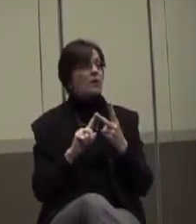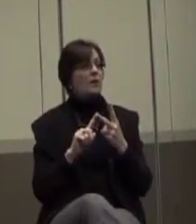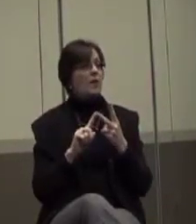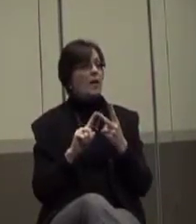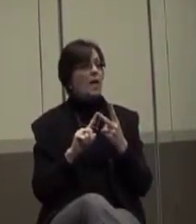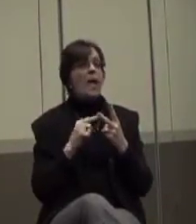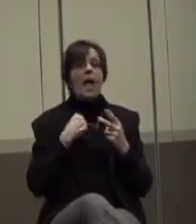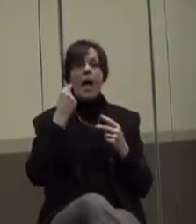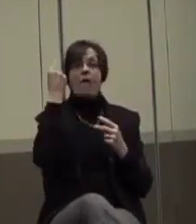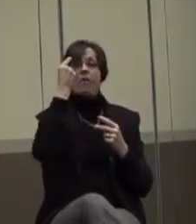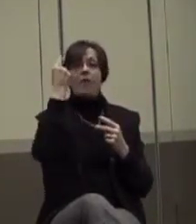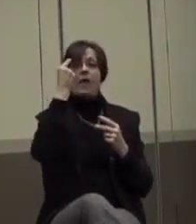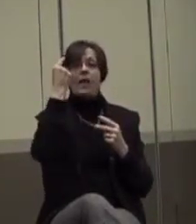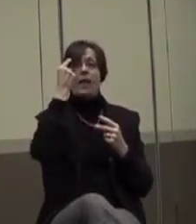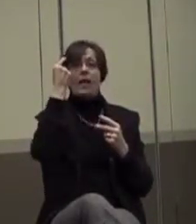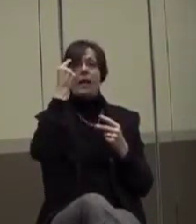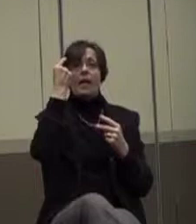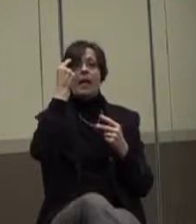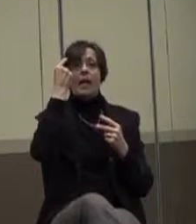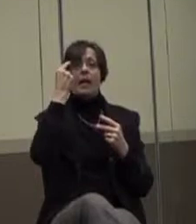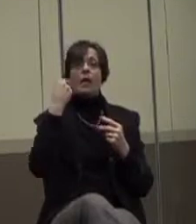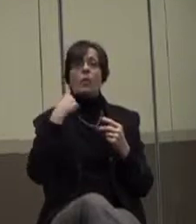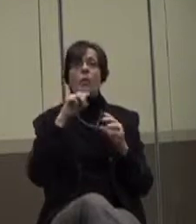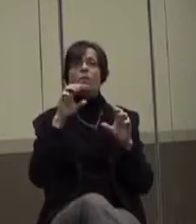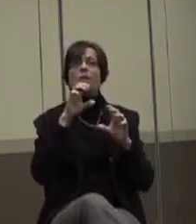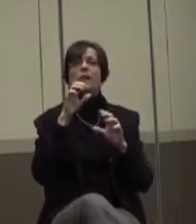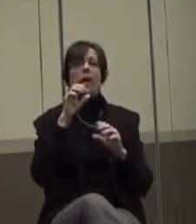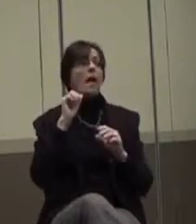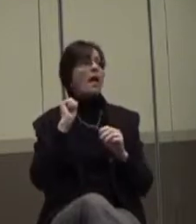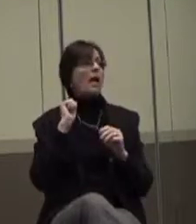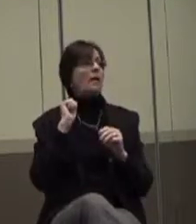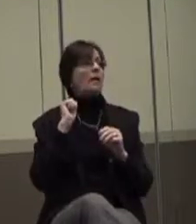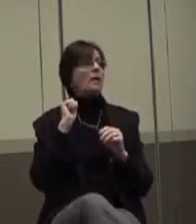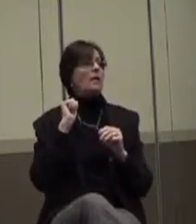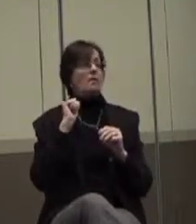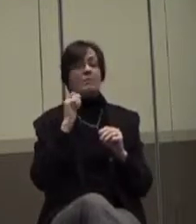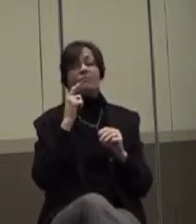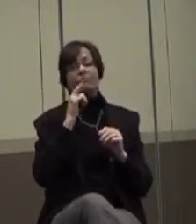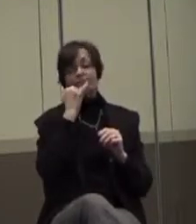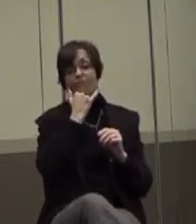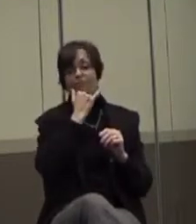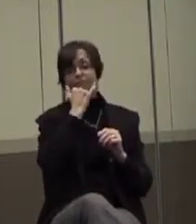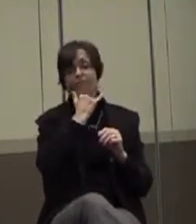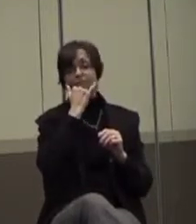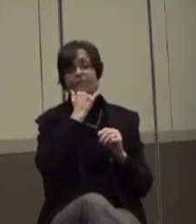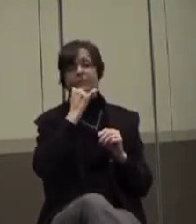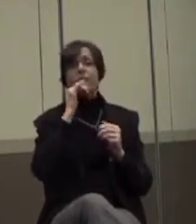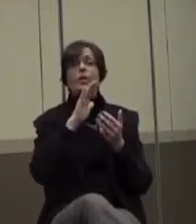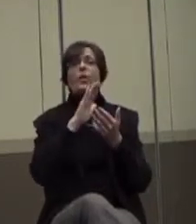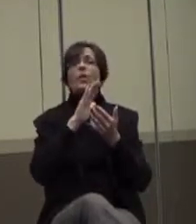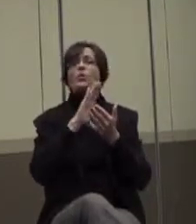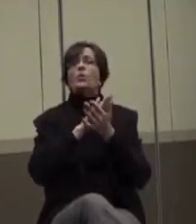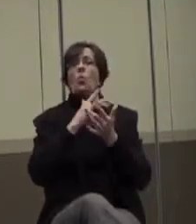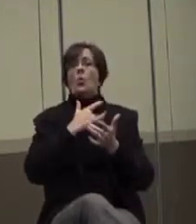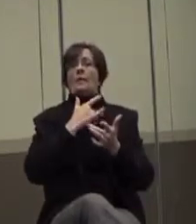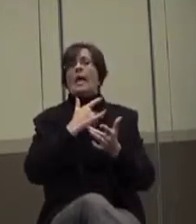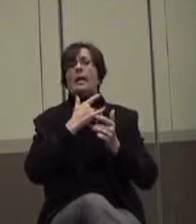I think we've done a disservice by virtue of, I think schools tend to be very punitive.